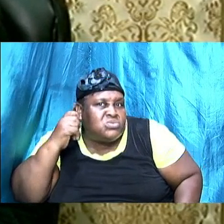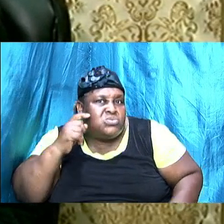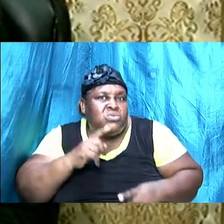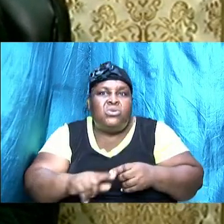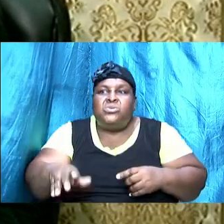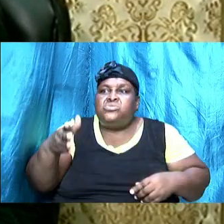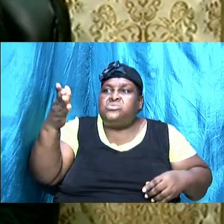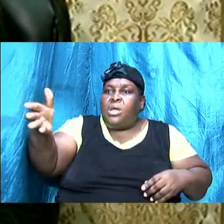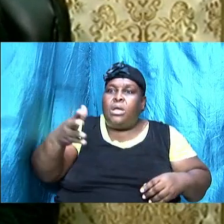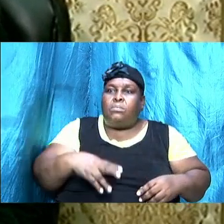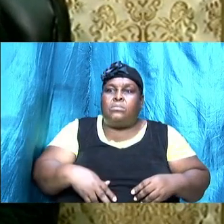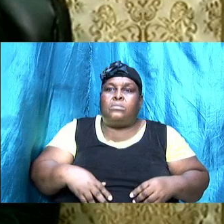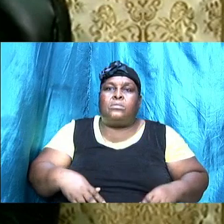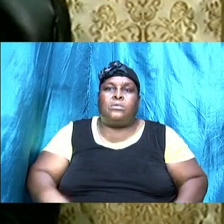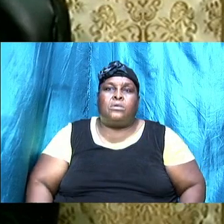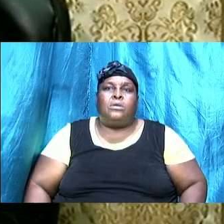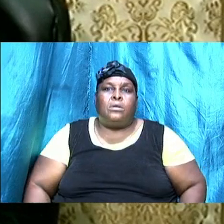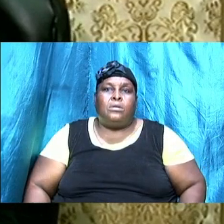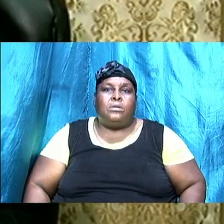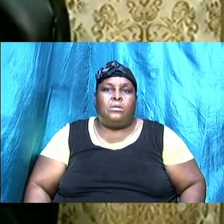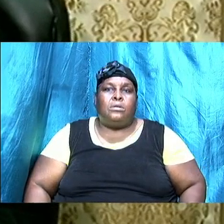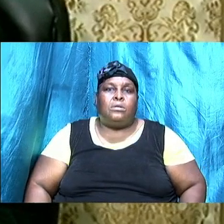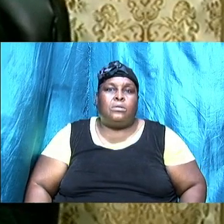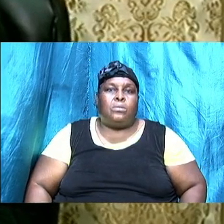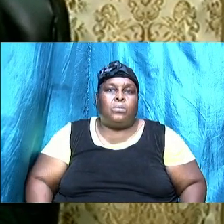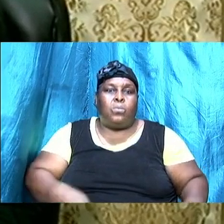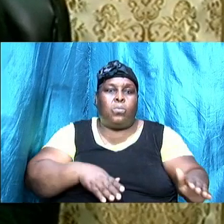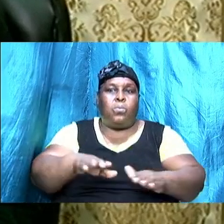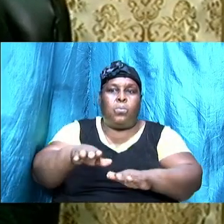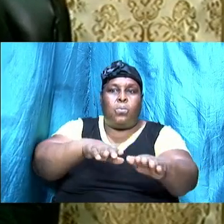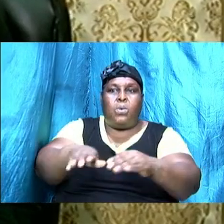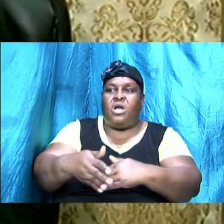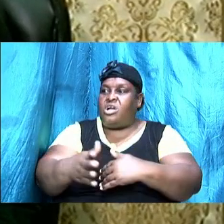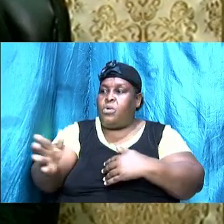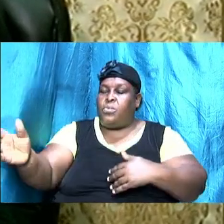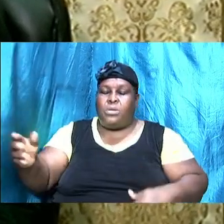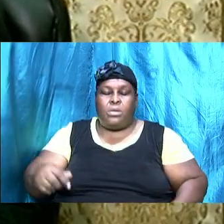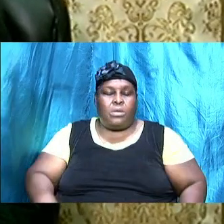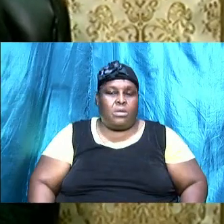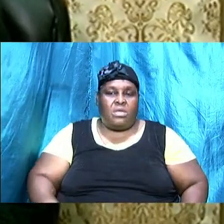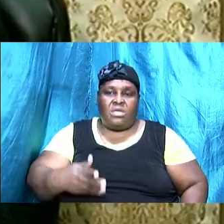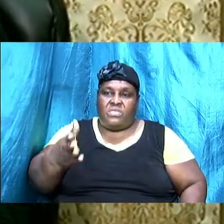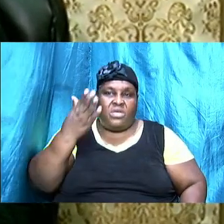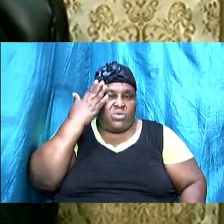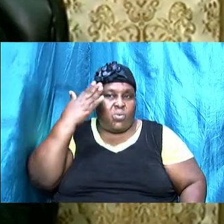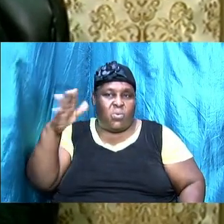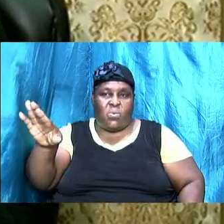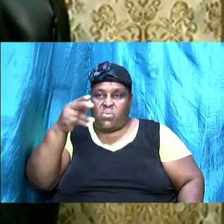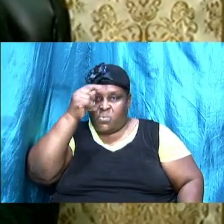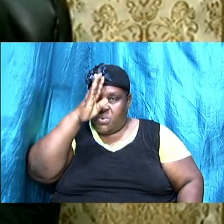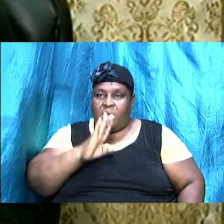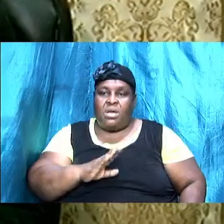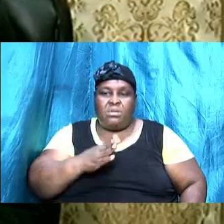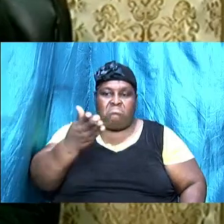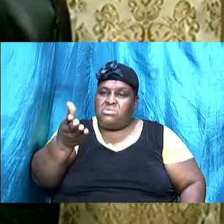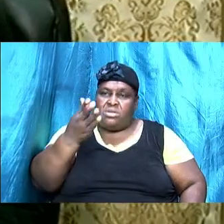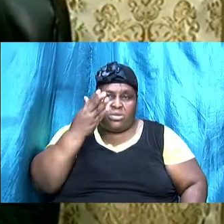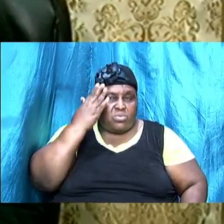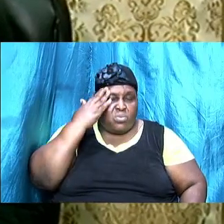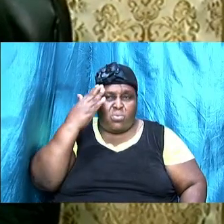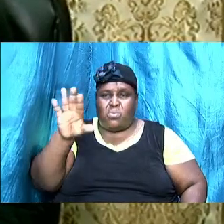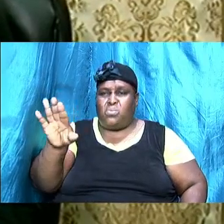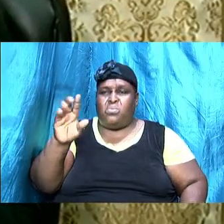permission to walk away from that crowd. They don't know God. They don't know the Word of God.